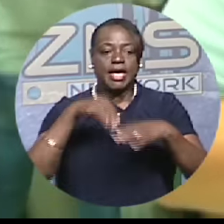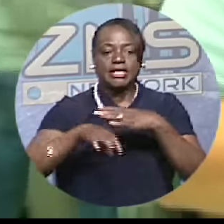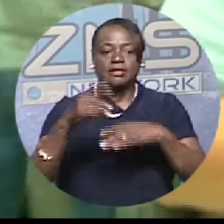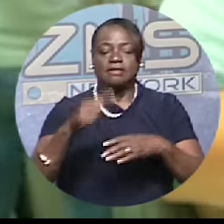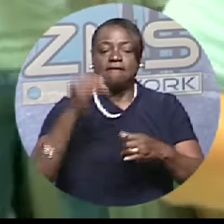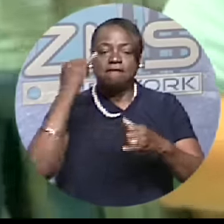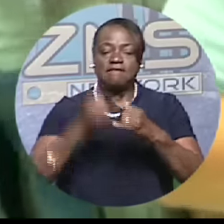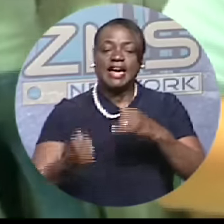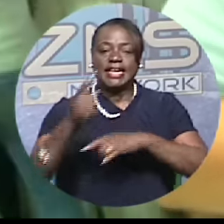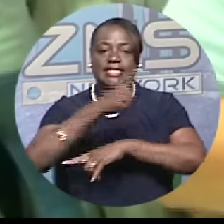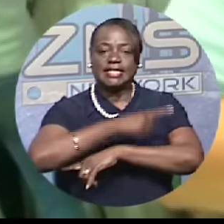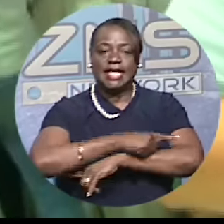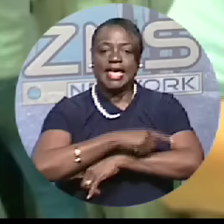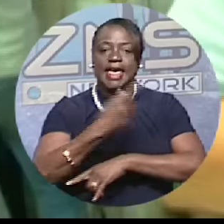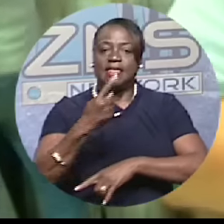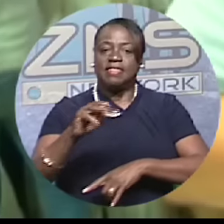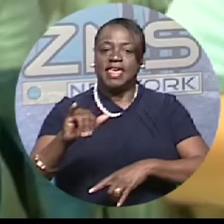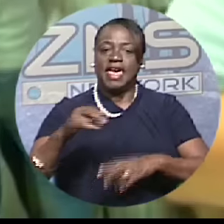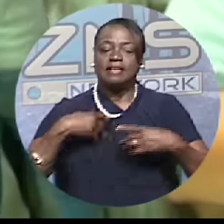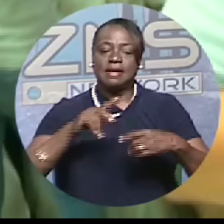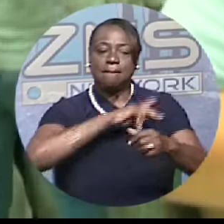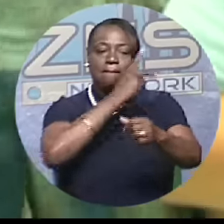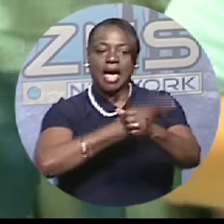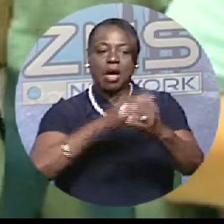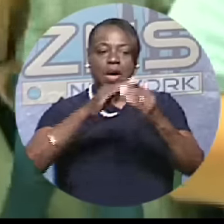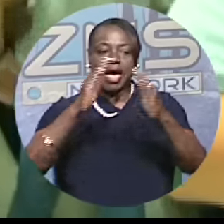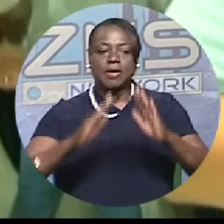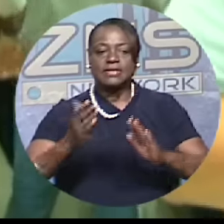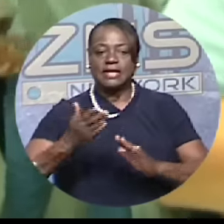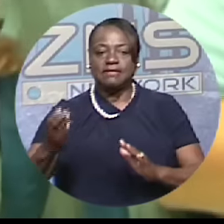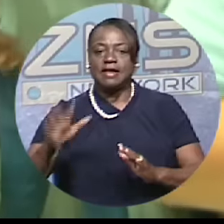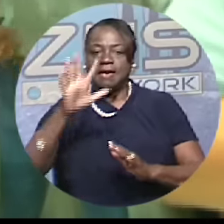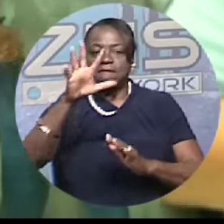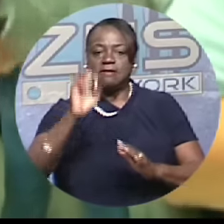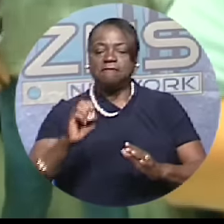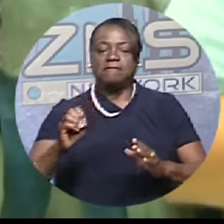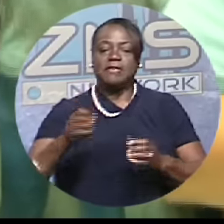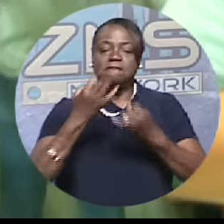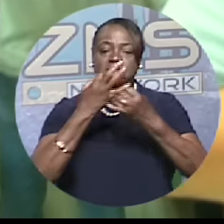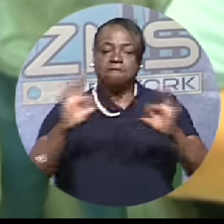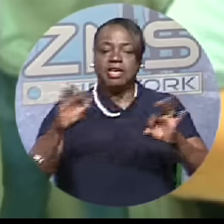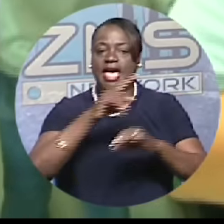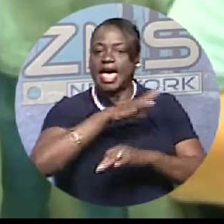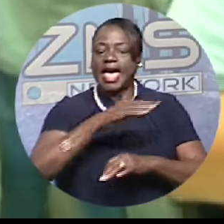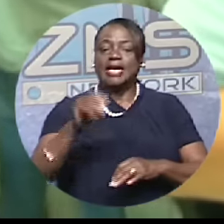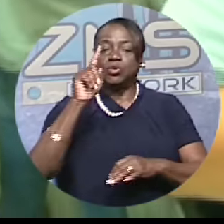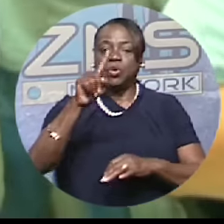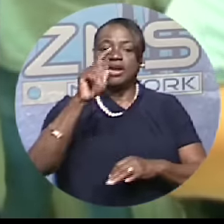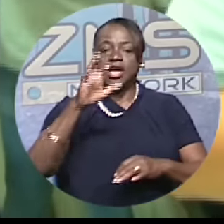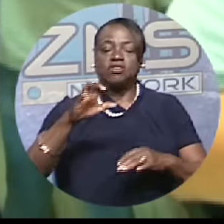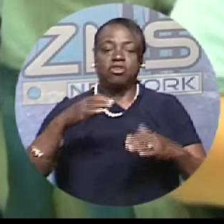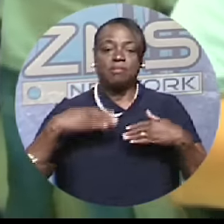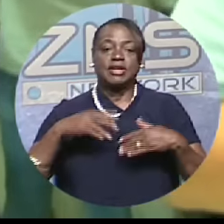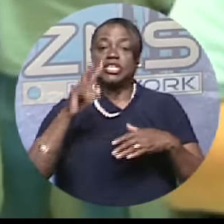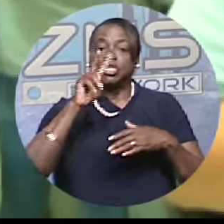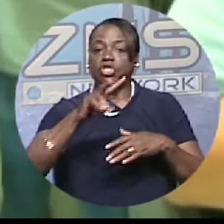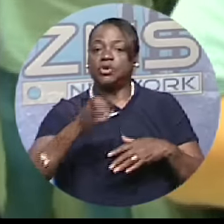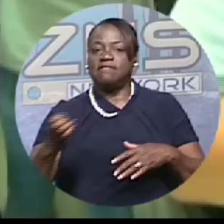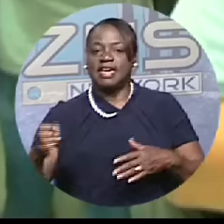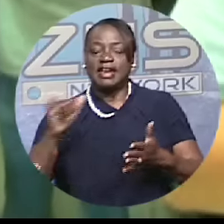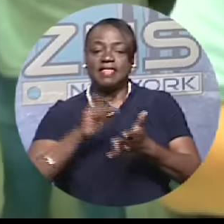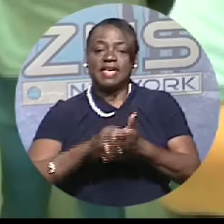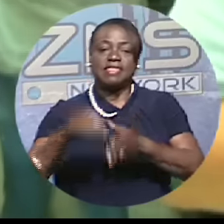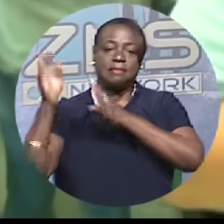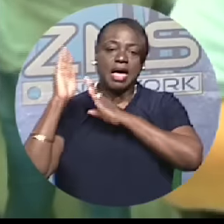some of their powerhouse events again, the 50 free and the 100 breast, two events the Bahamas typically does well